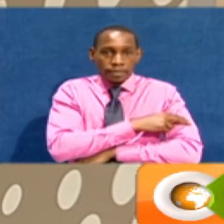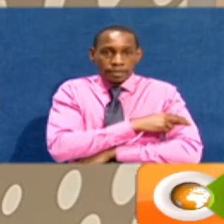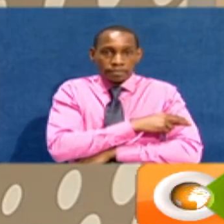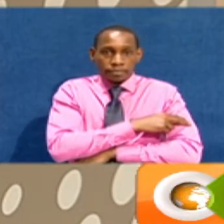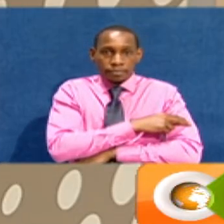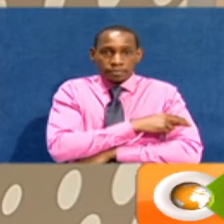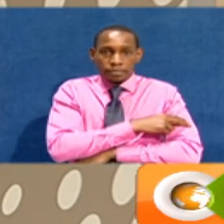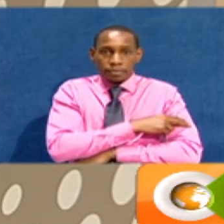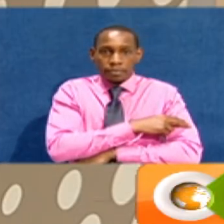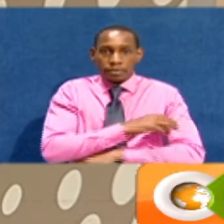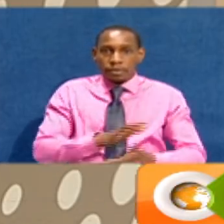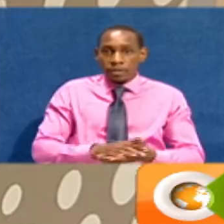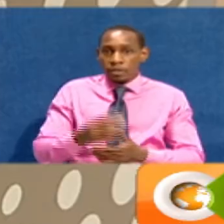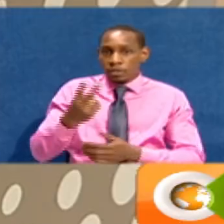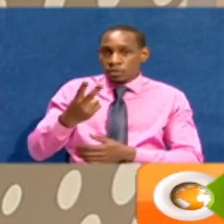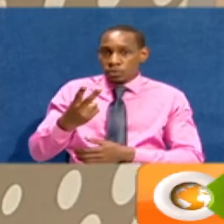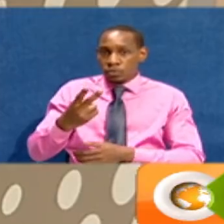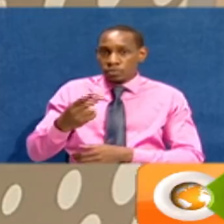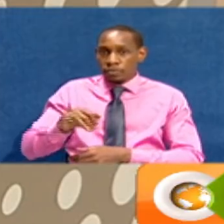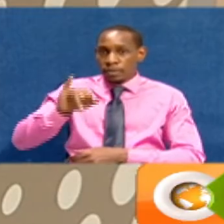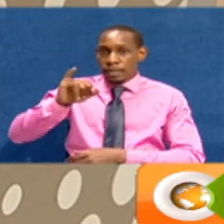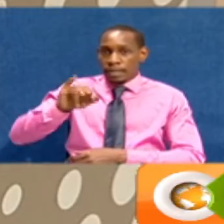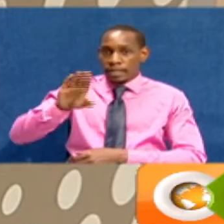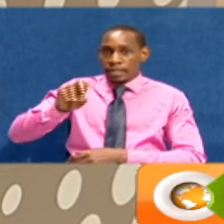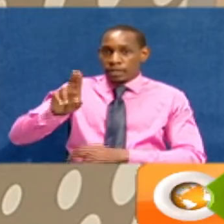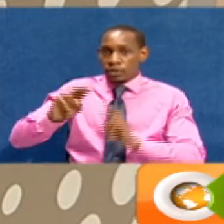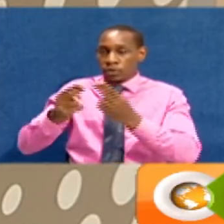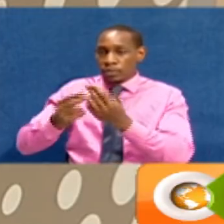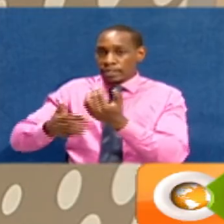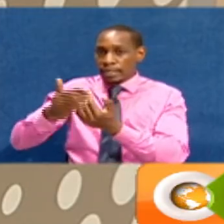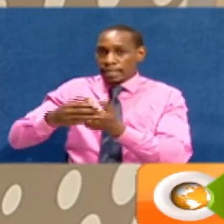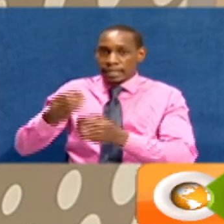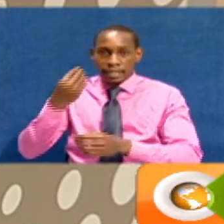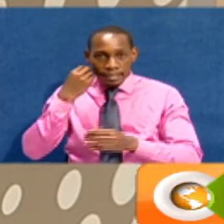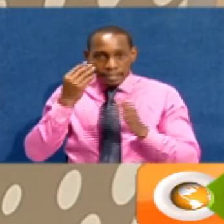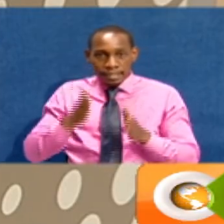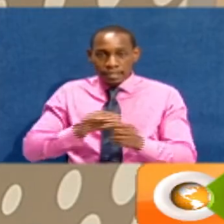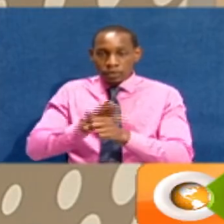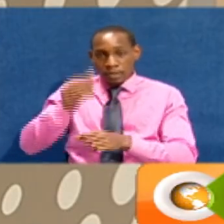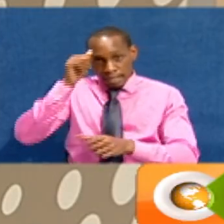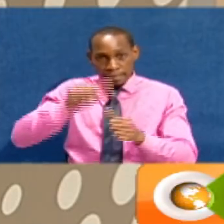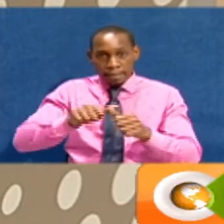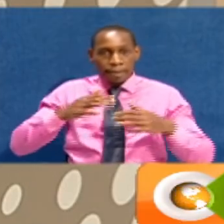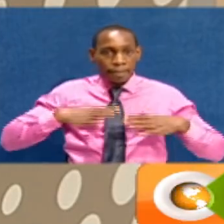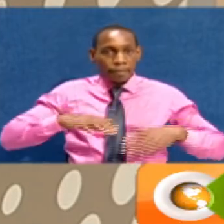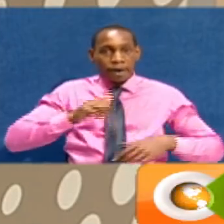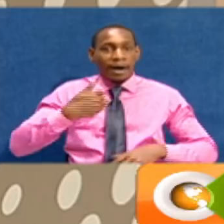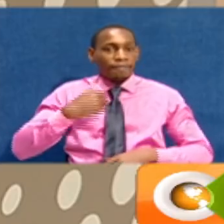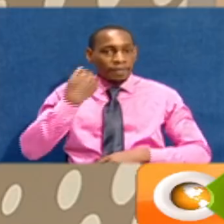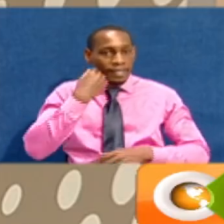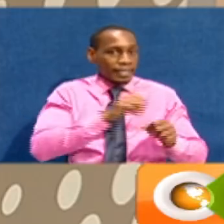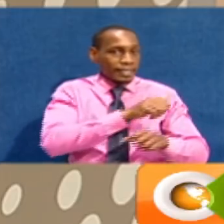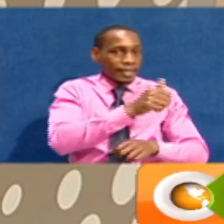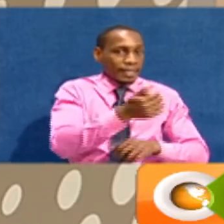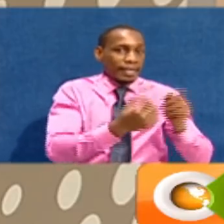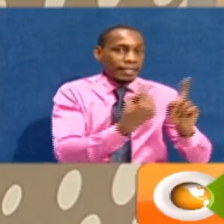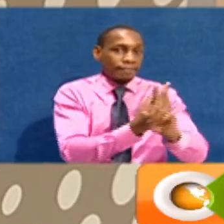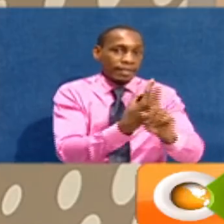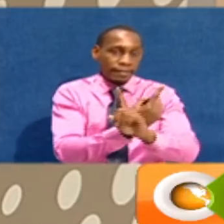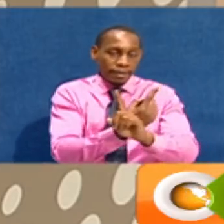5 ICU units, and only 2 are dedicated to COVID, because remember, people continue to fall sick and requiring ICU for